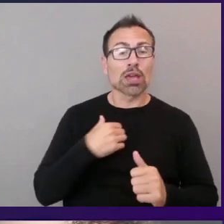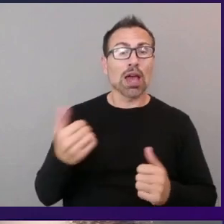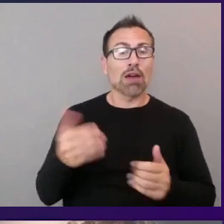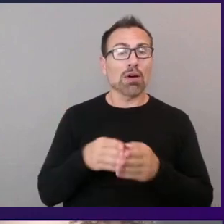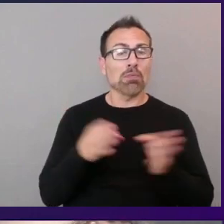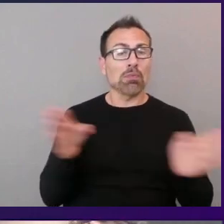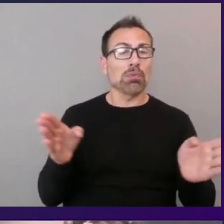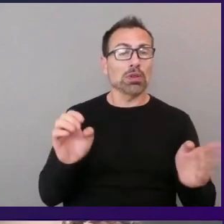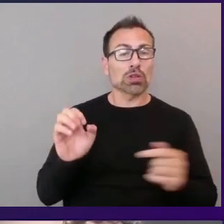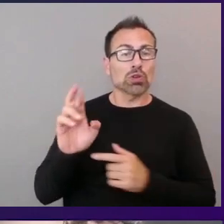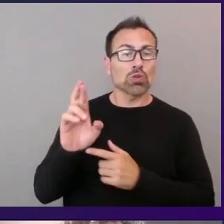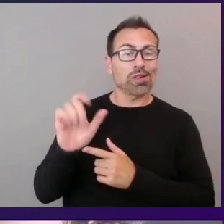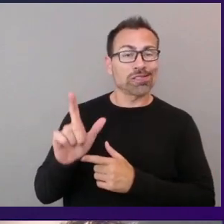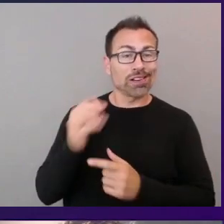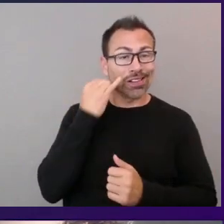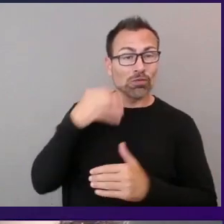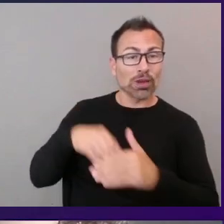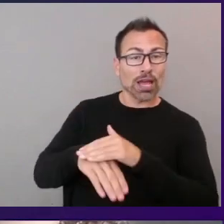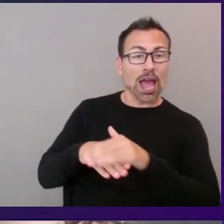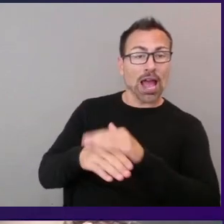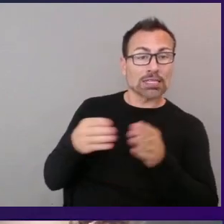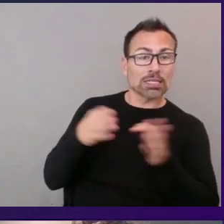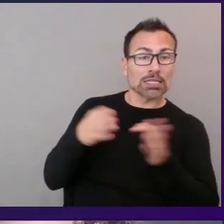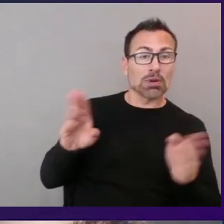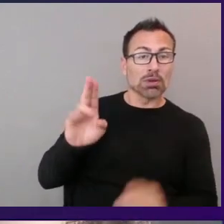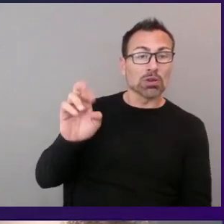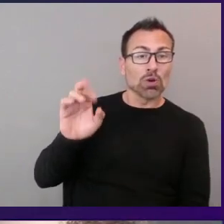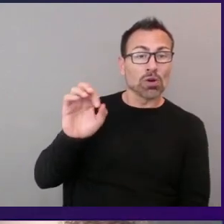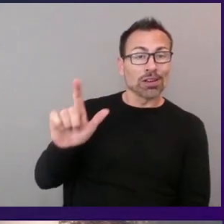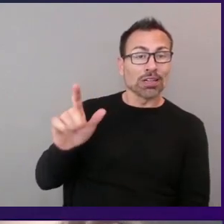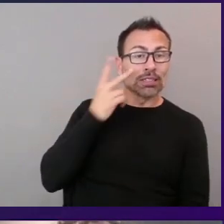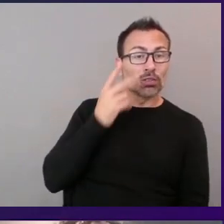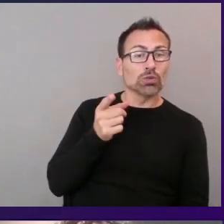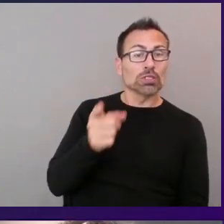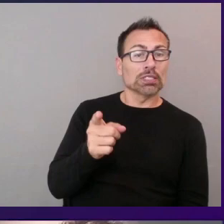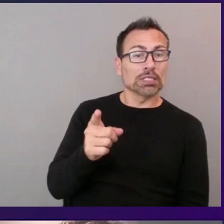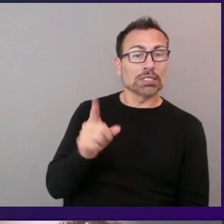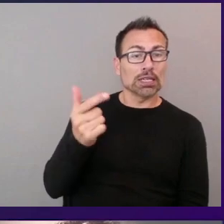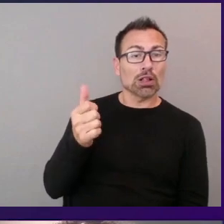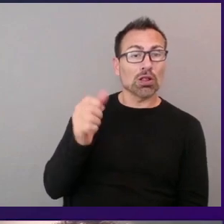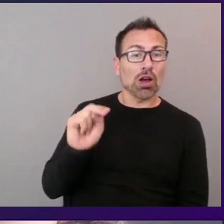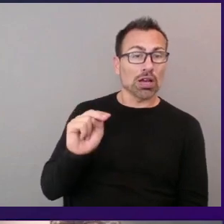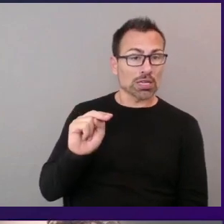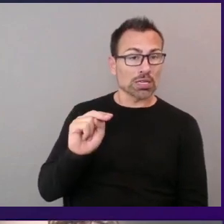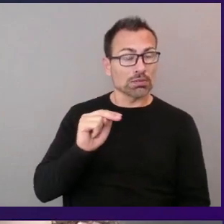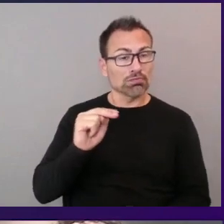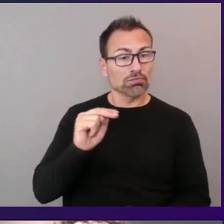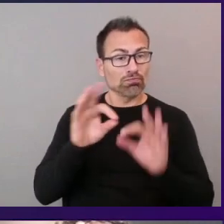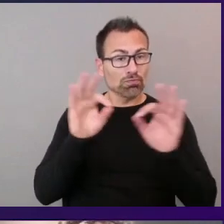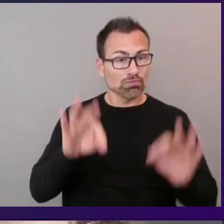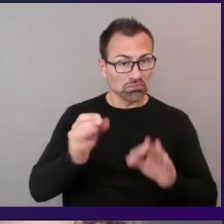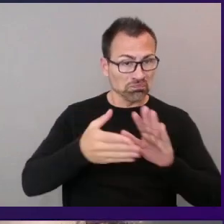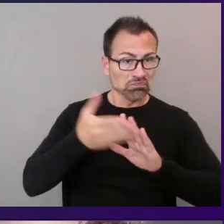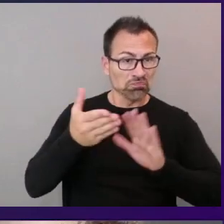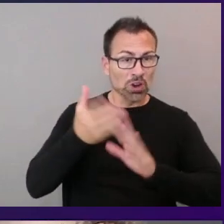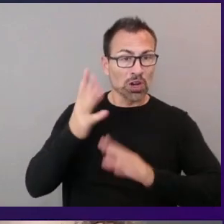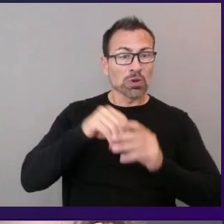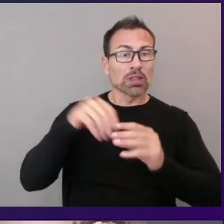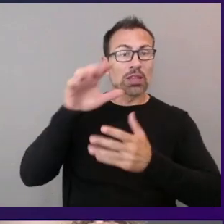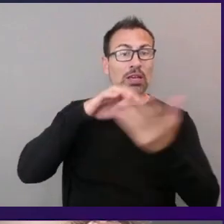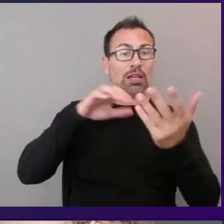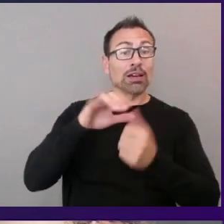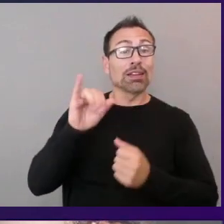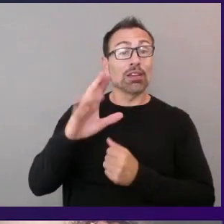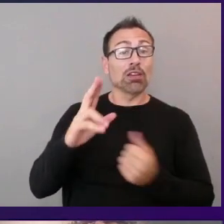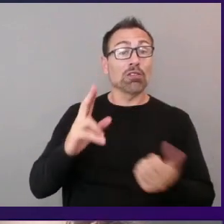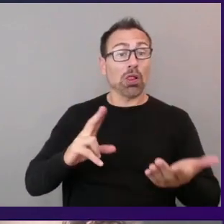we access the public URL, you see the login form running in the cloud. If we log in, now we have